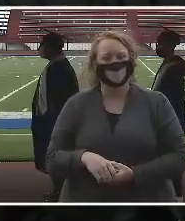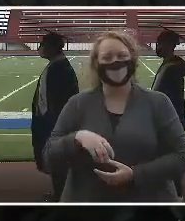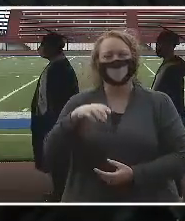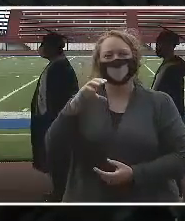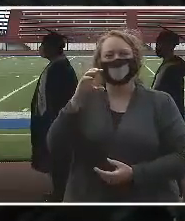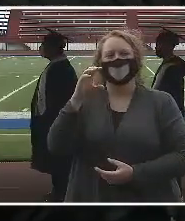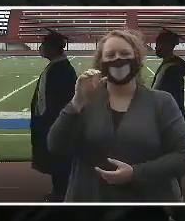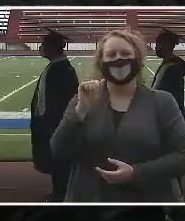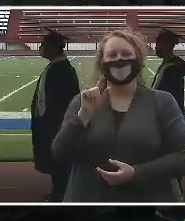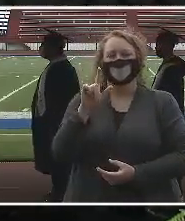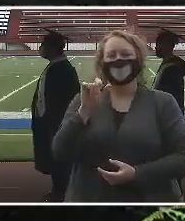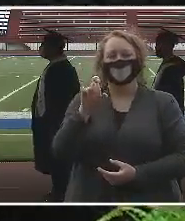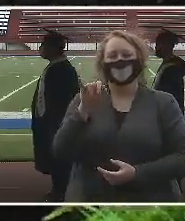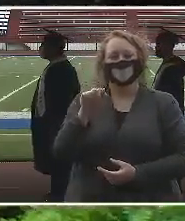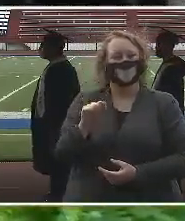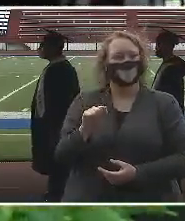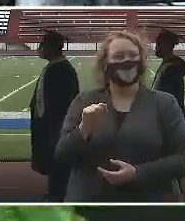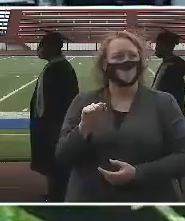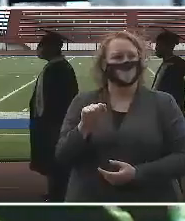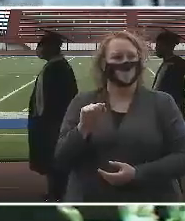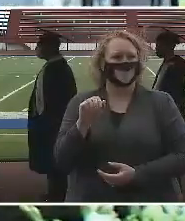Alexia Matos.